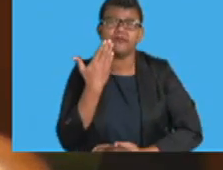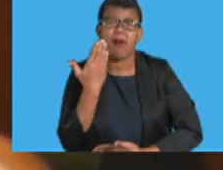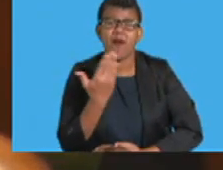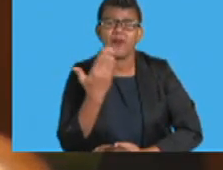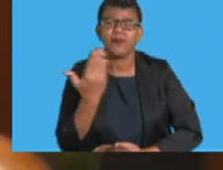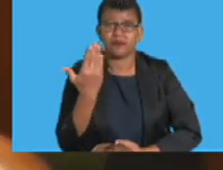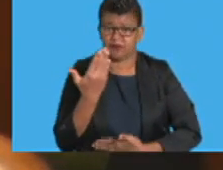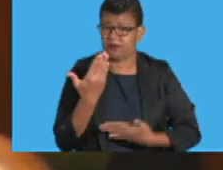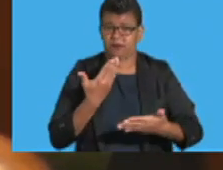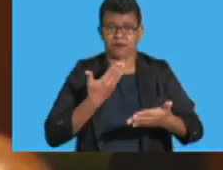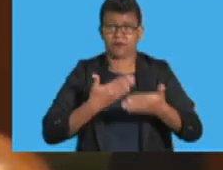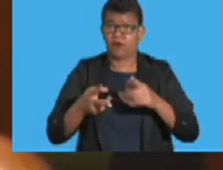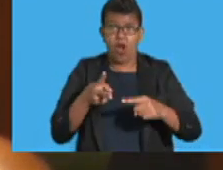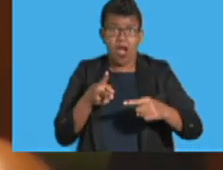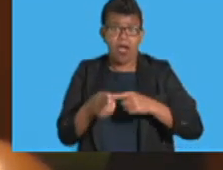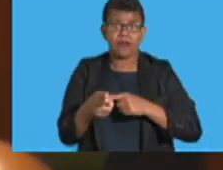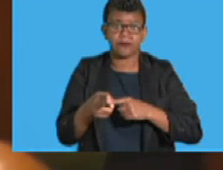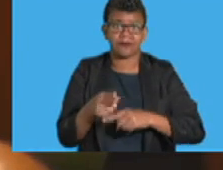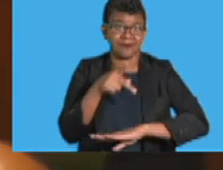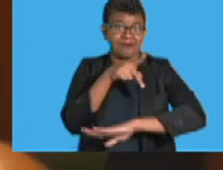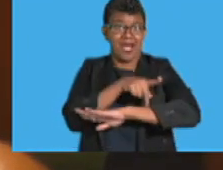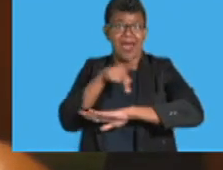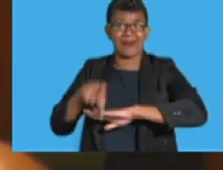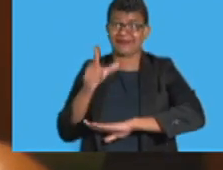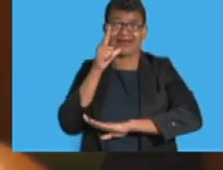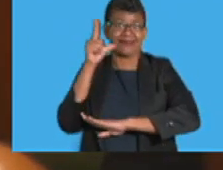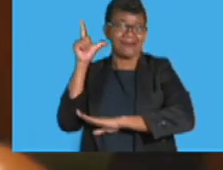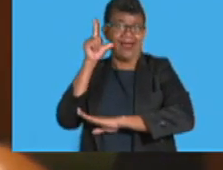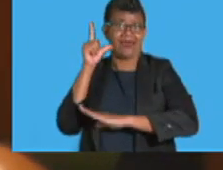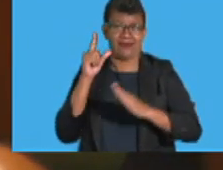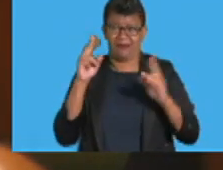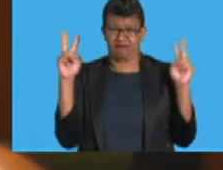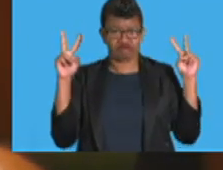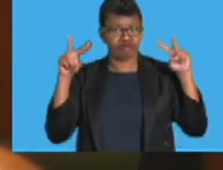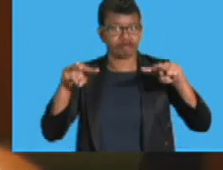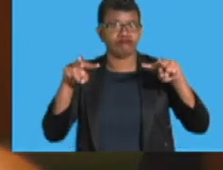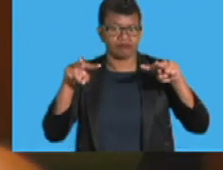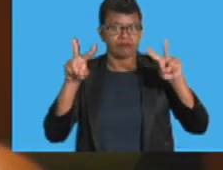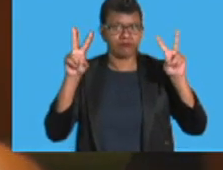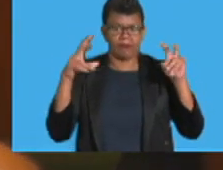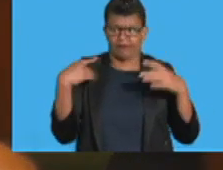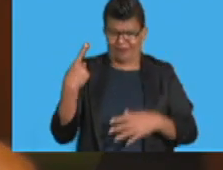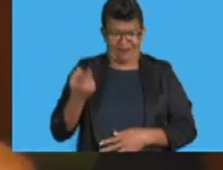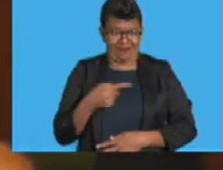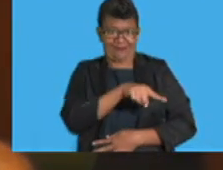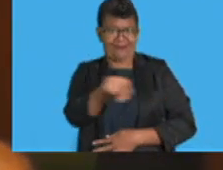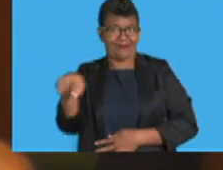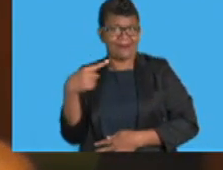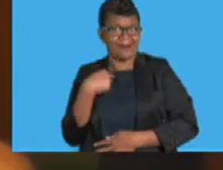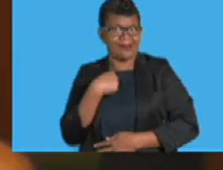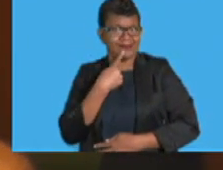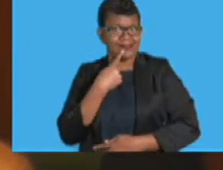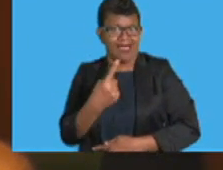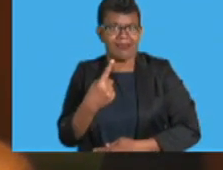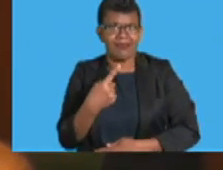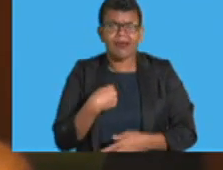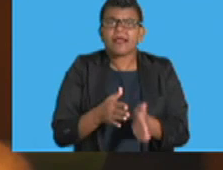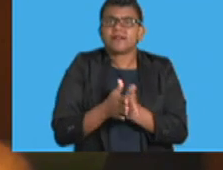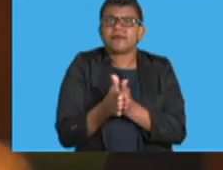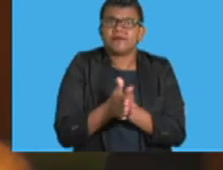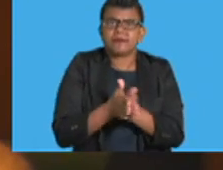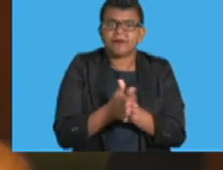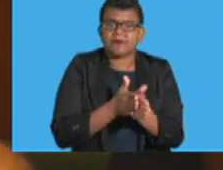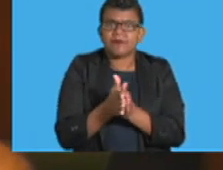first session of Parliament on Monday. I quote, "Let us dedicate ourselves for all to the democratic ideal and